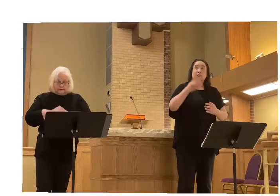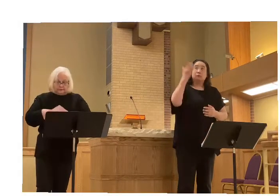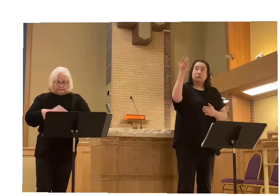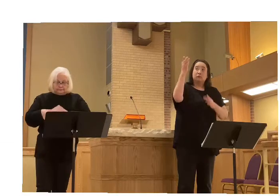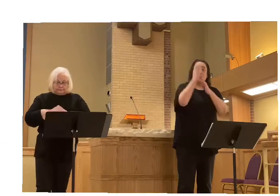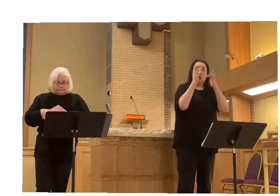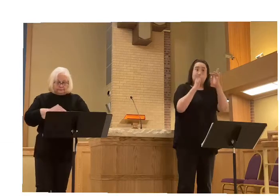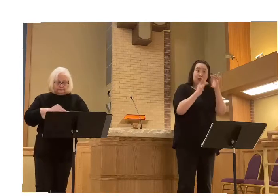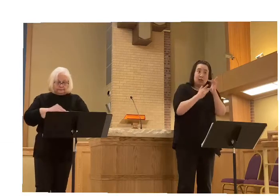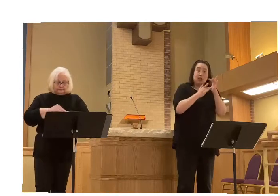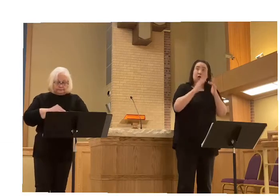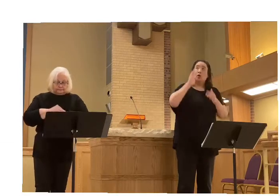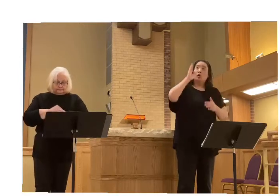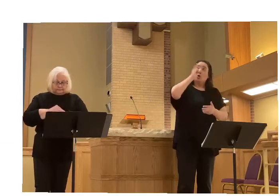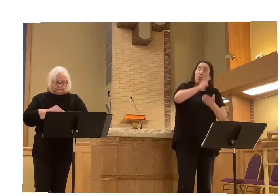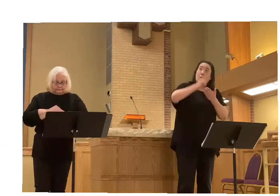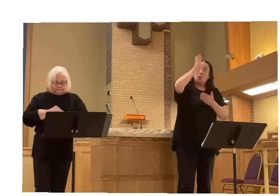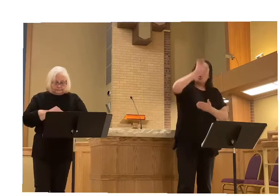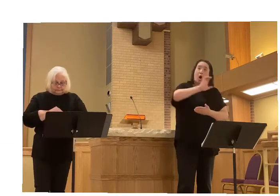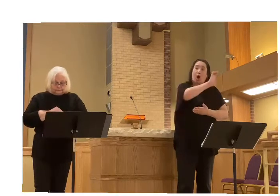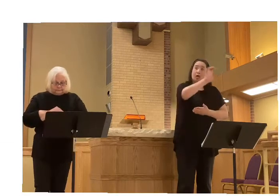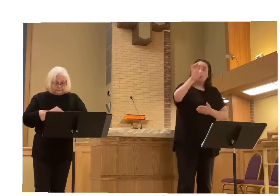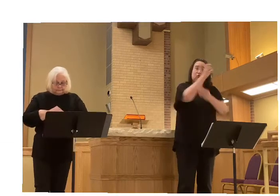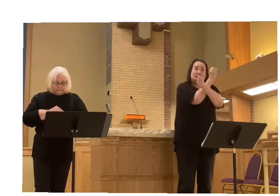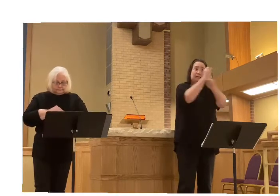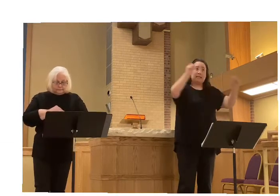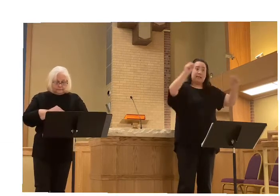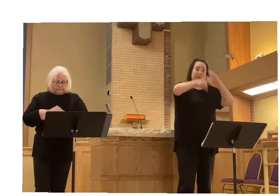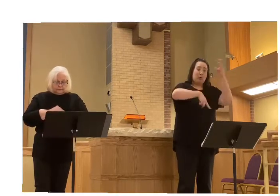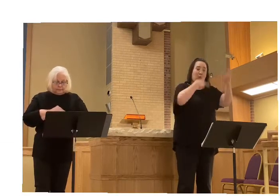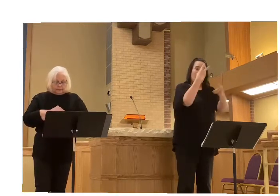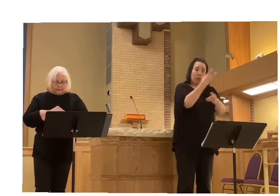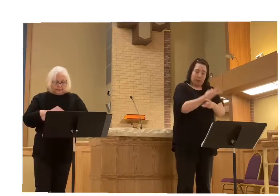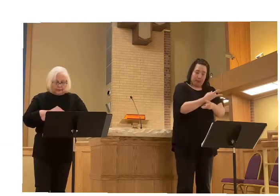your holy cross you have redeemed the world.